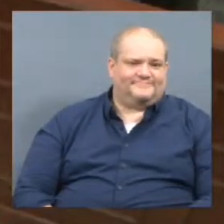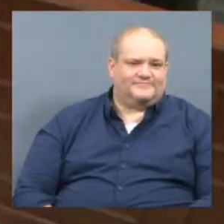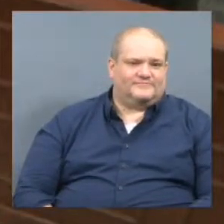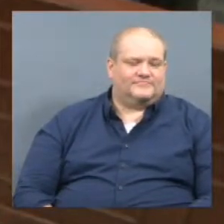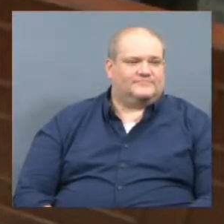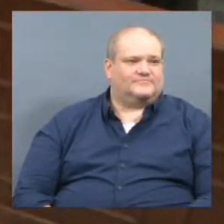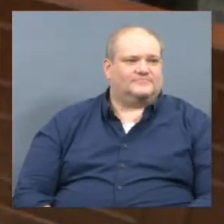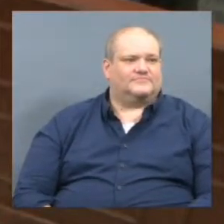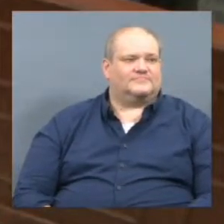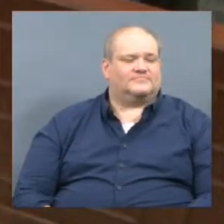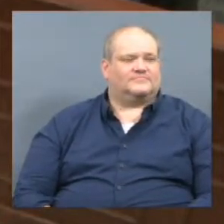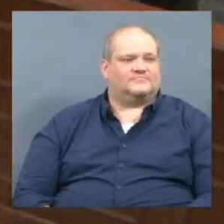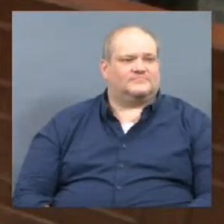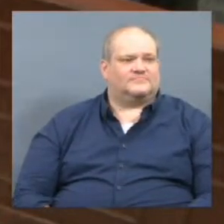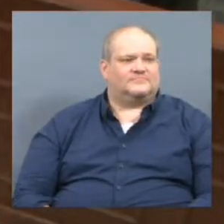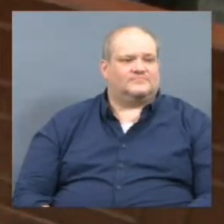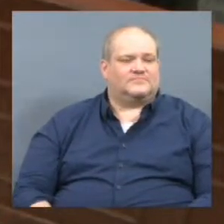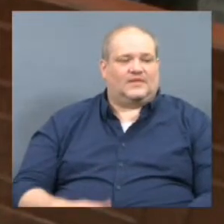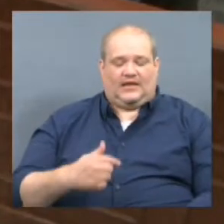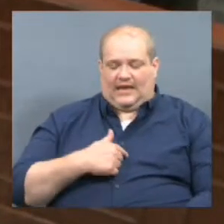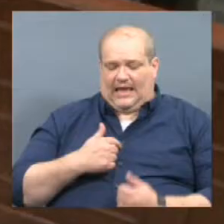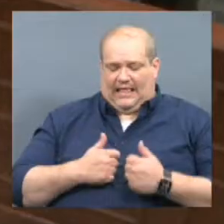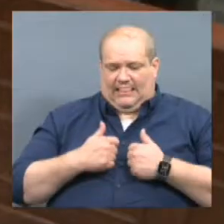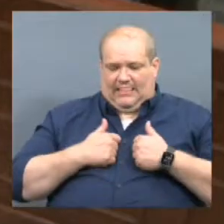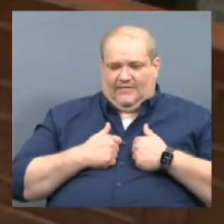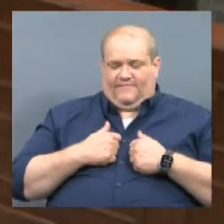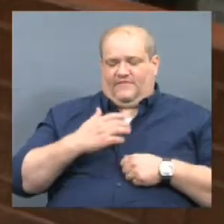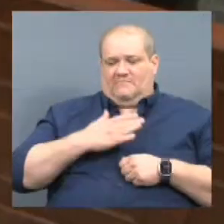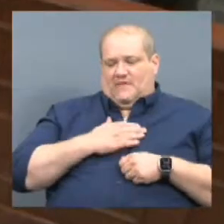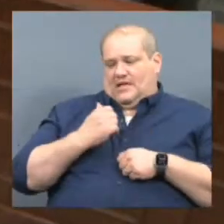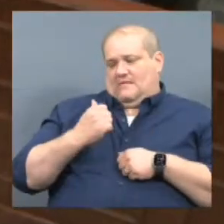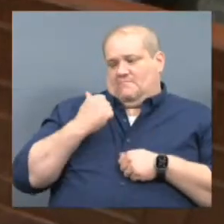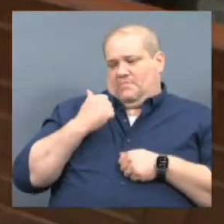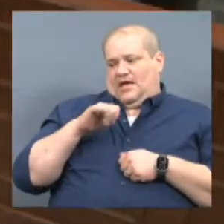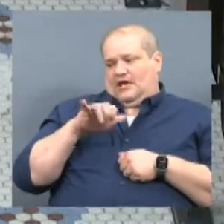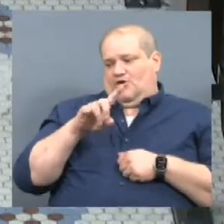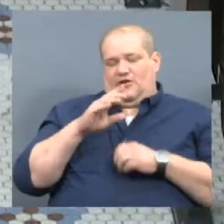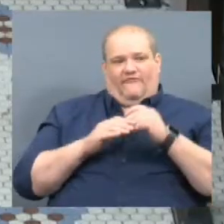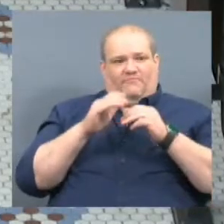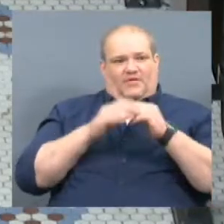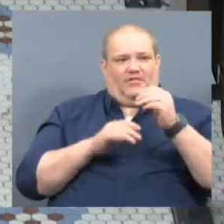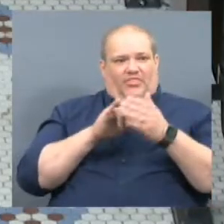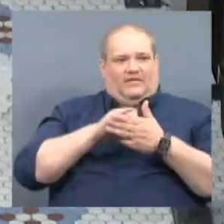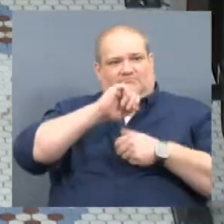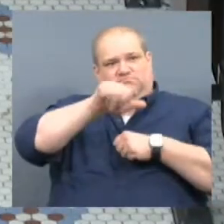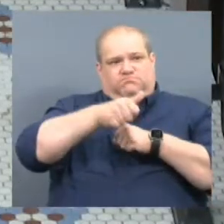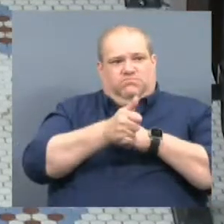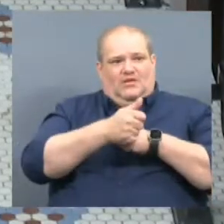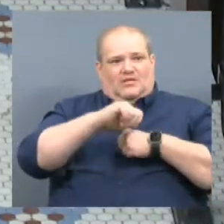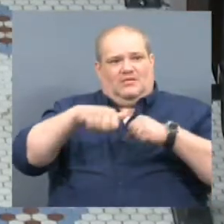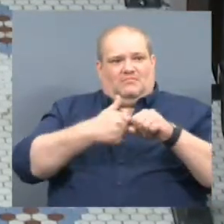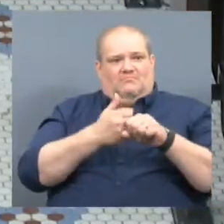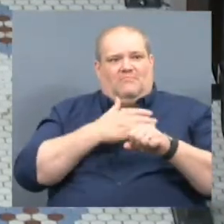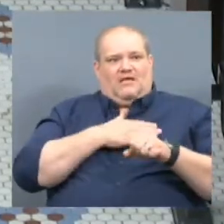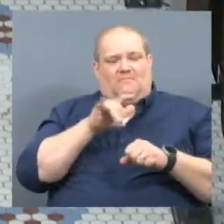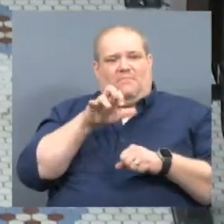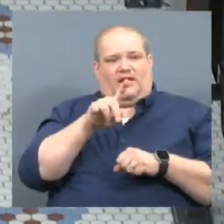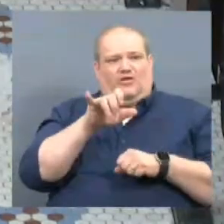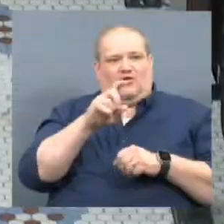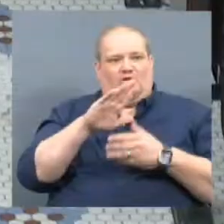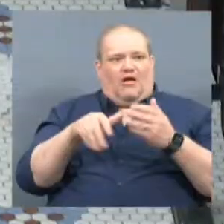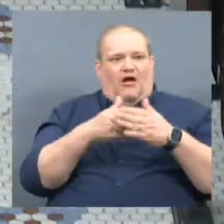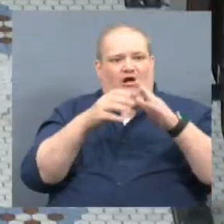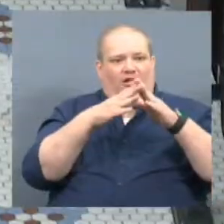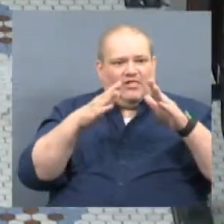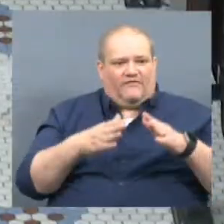Well, I stay right there. They'll be in my back door. If they build it, it's right in my back door. And all the